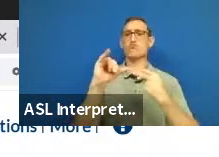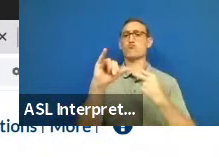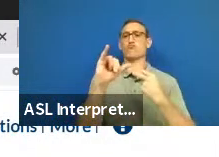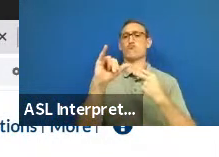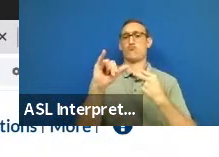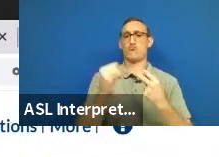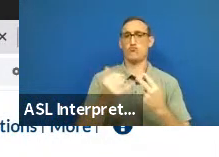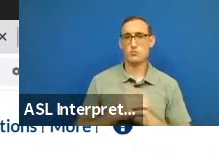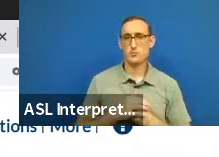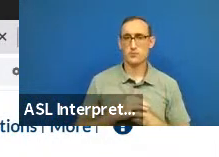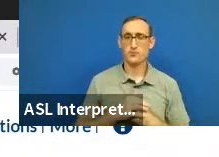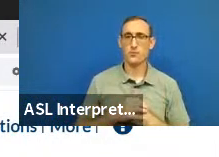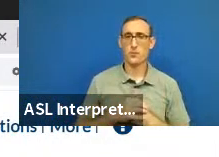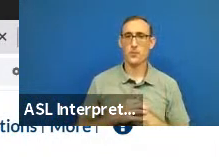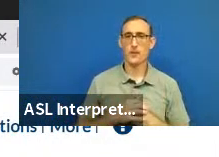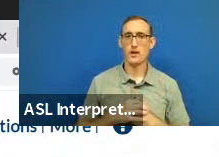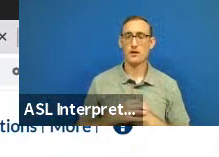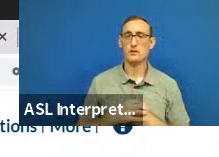my perspective.